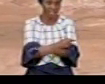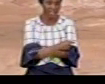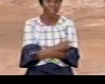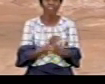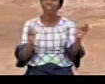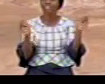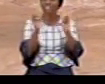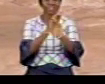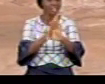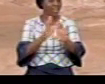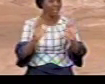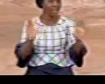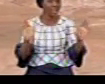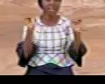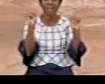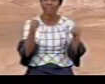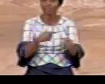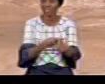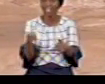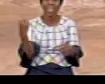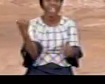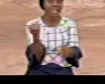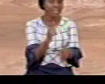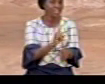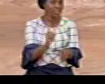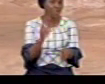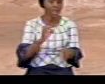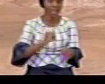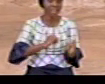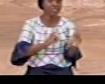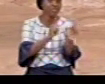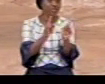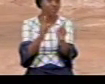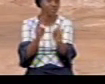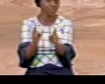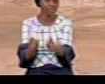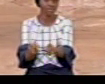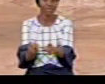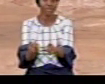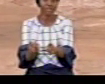day, nothing can harm me anywhere I go.